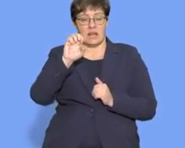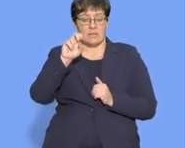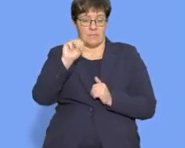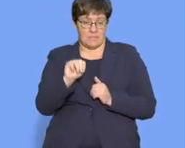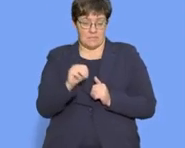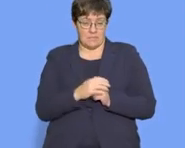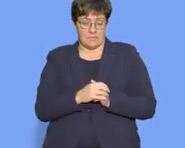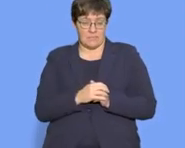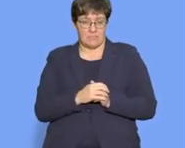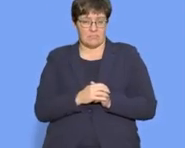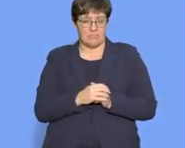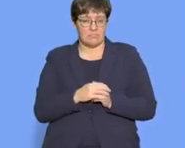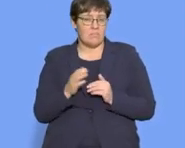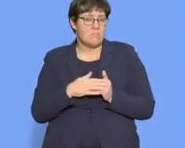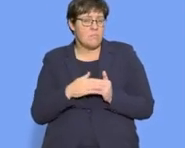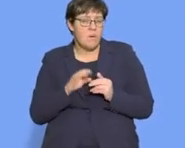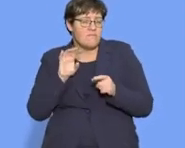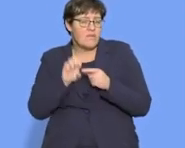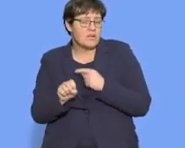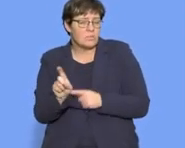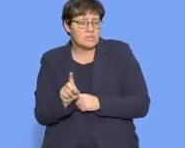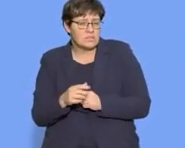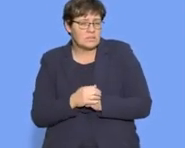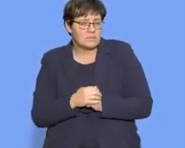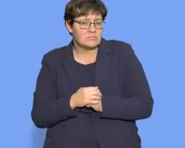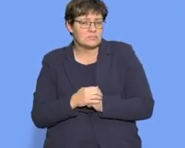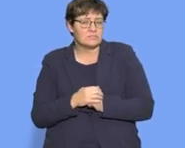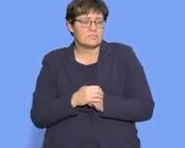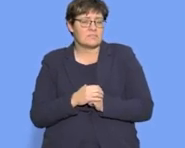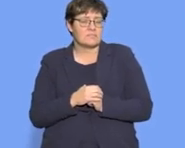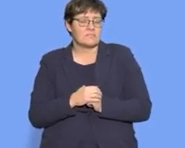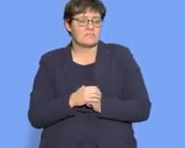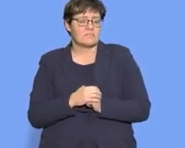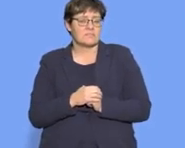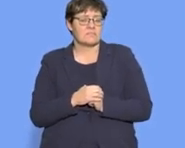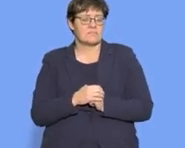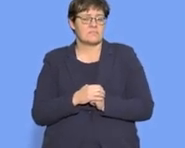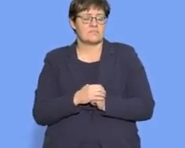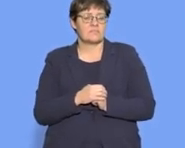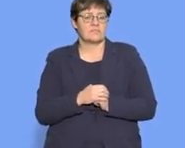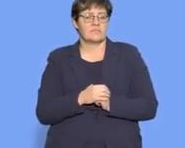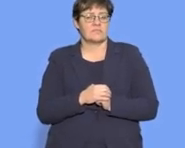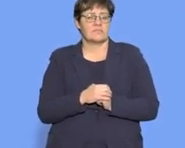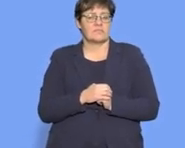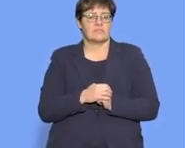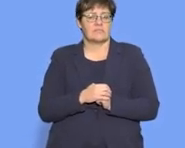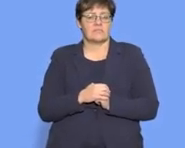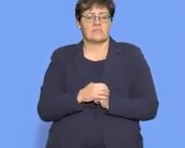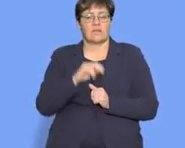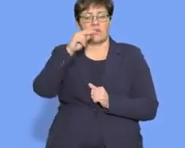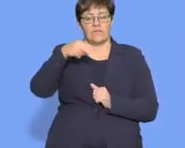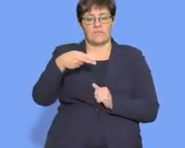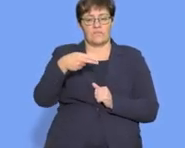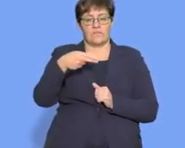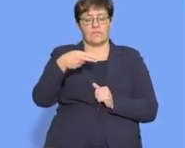What else do we find in our vascular bundles? We find phloem,